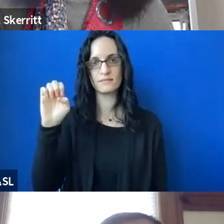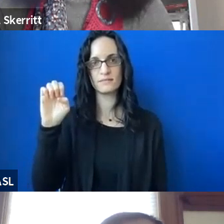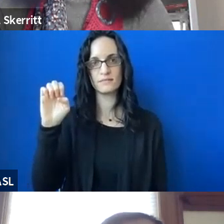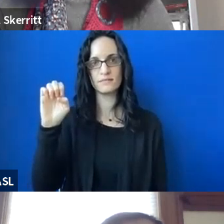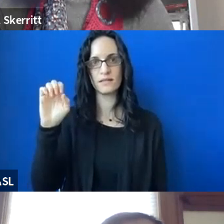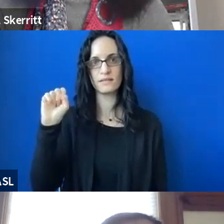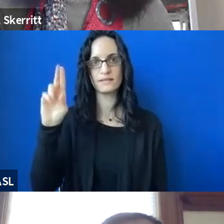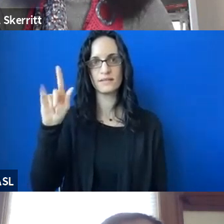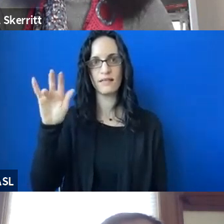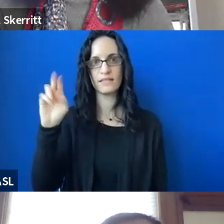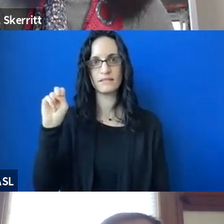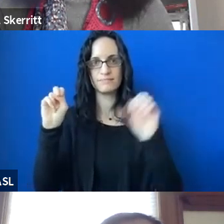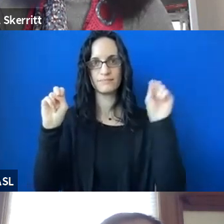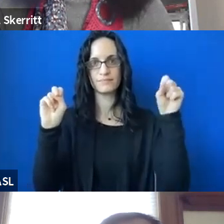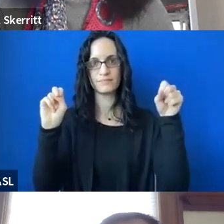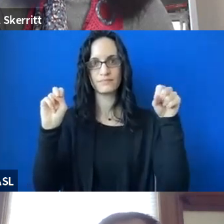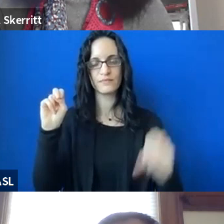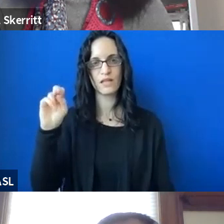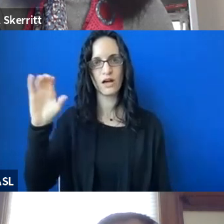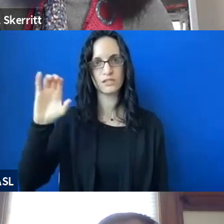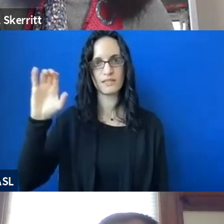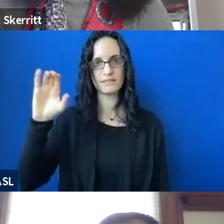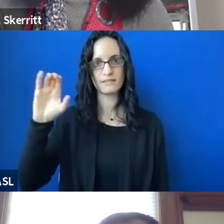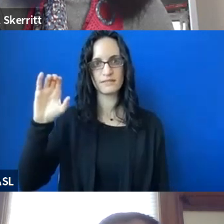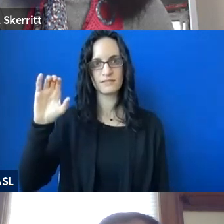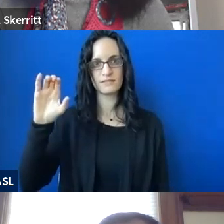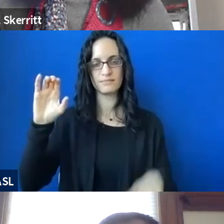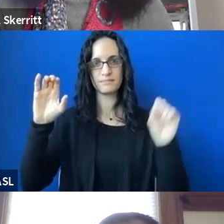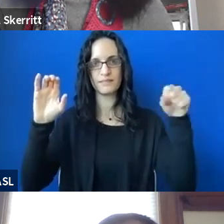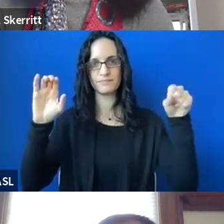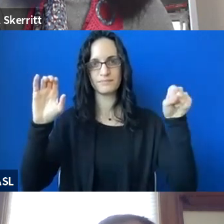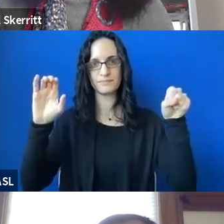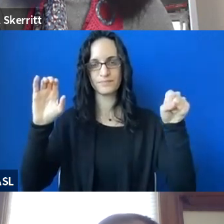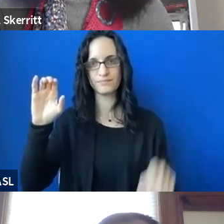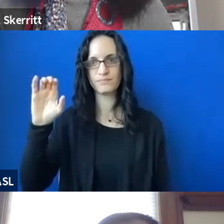Ms. Sullivan? Aye. Mr. Contempasis? Aye.